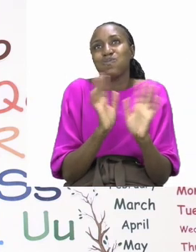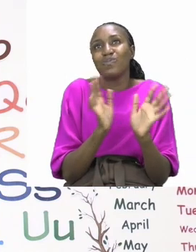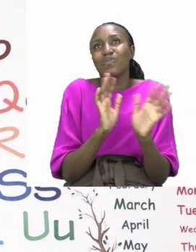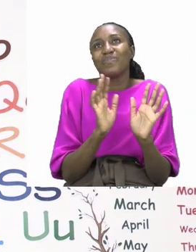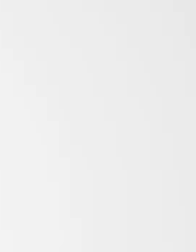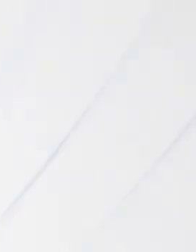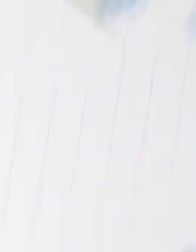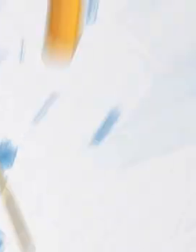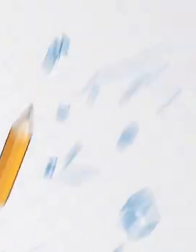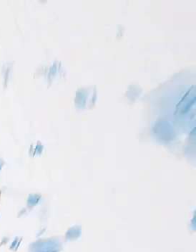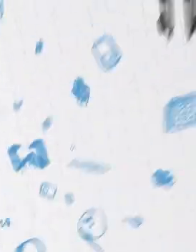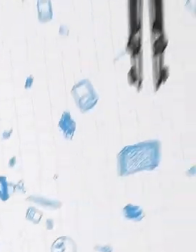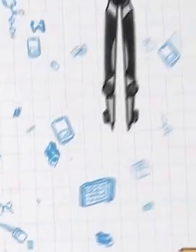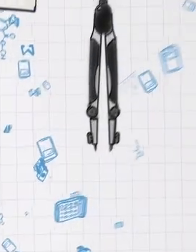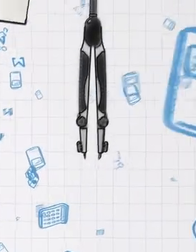goodbye.